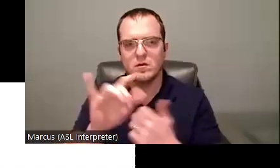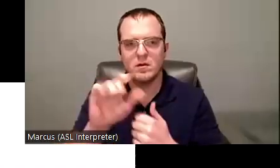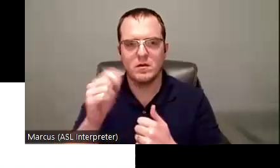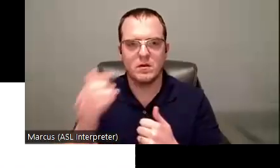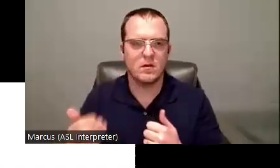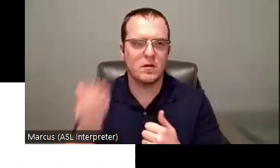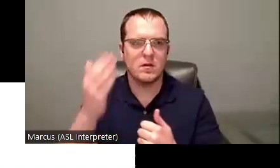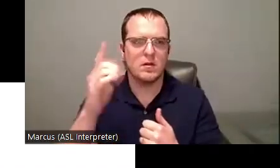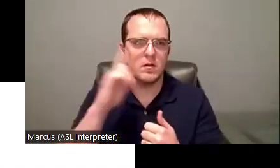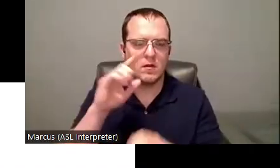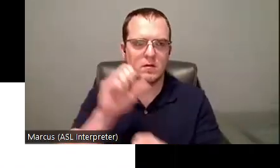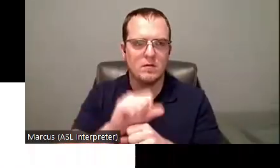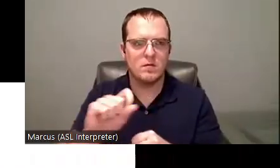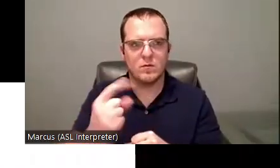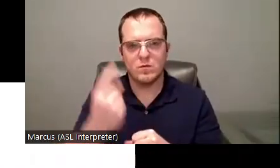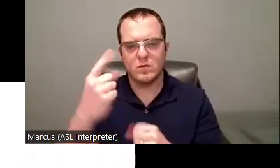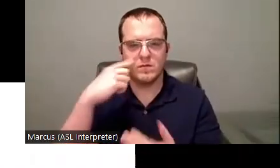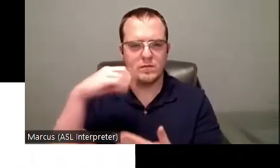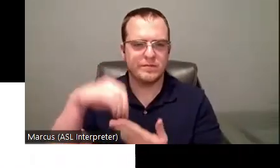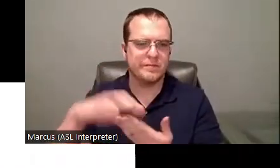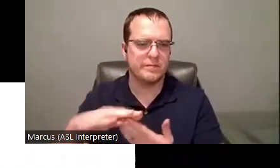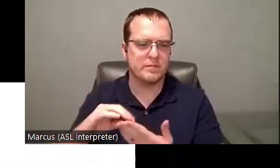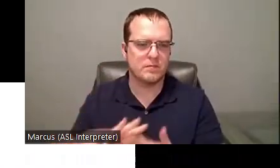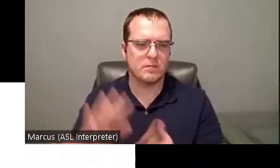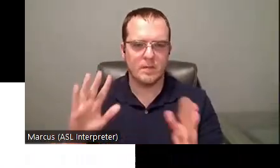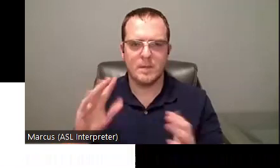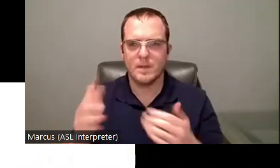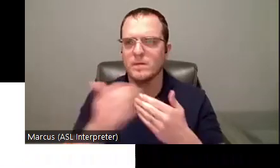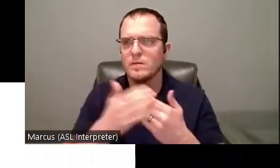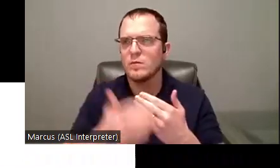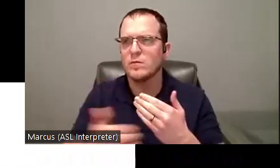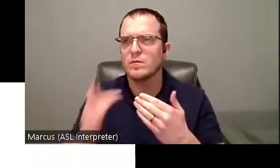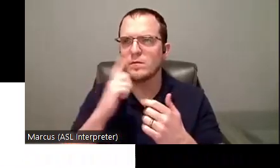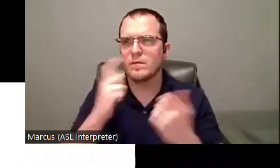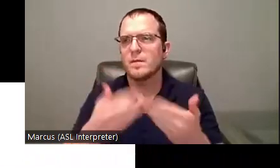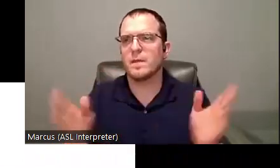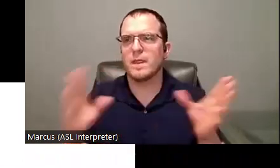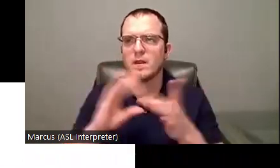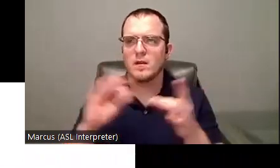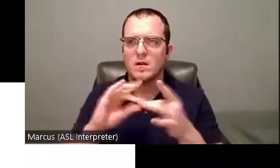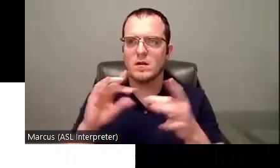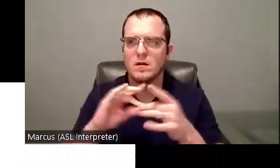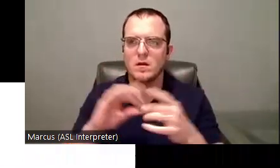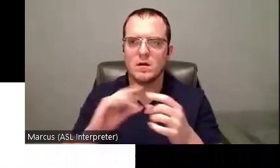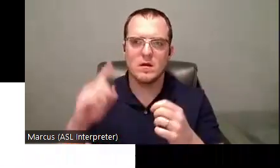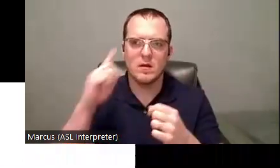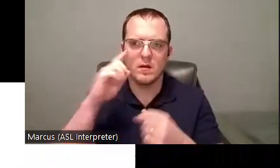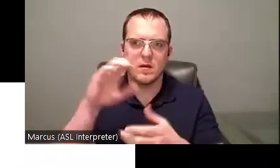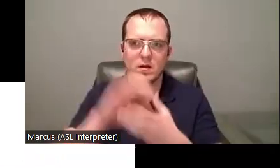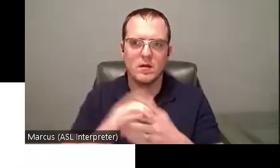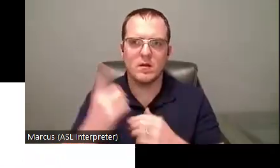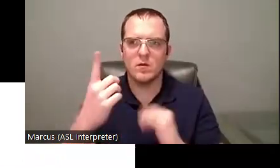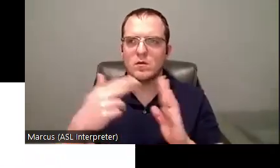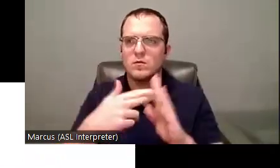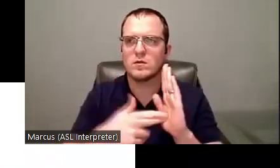informational purposes only. Moving on, we're going to go to public comment. I believe we had one registered